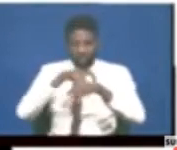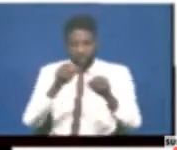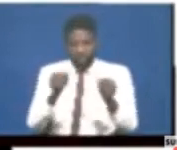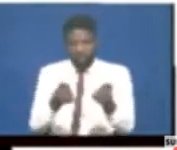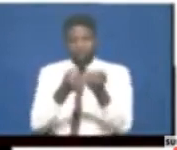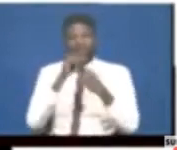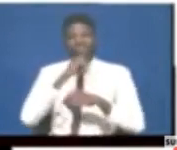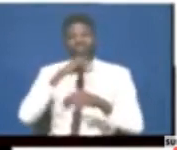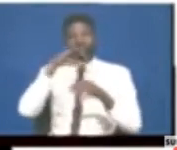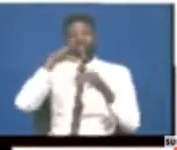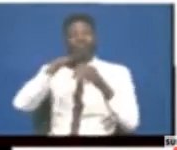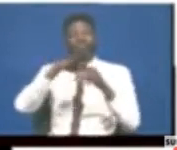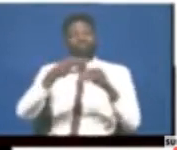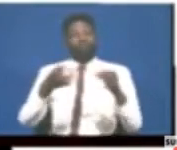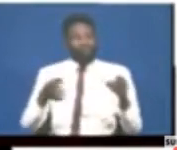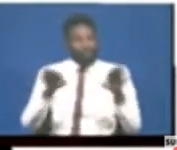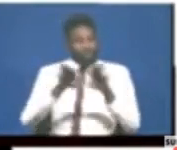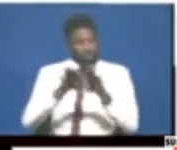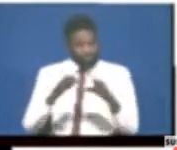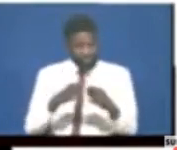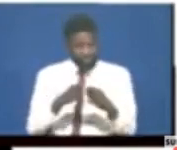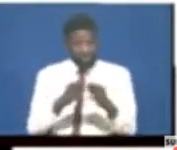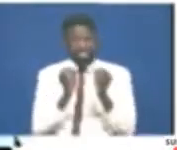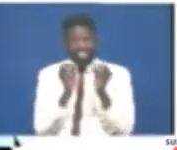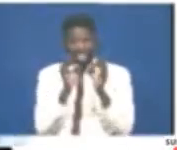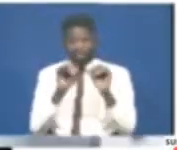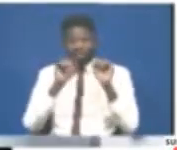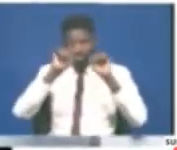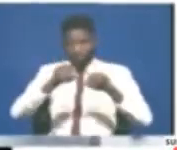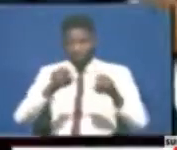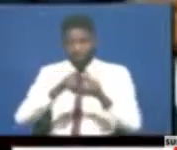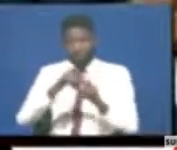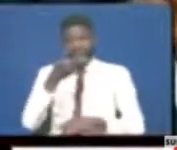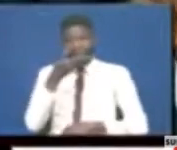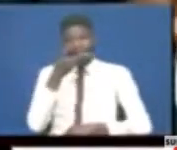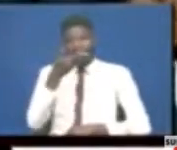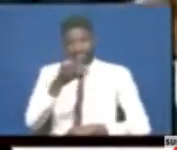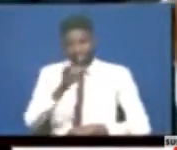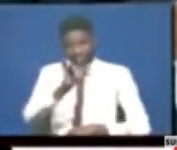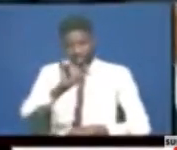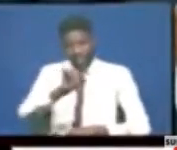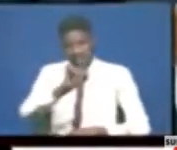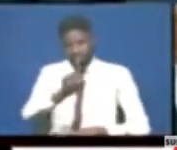voting. If you can also respond to that question.